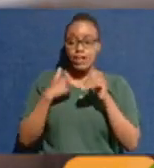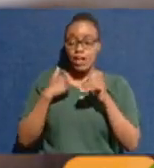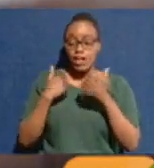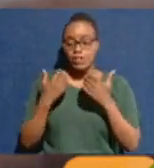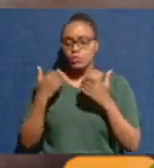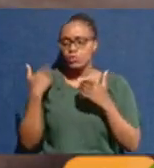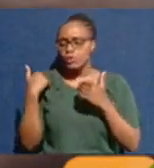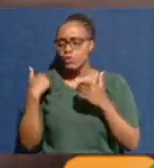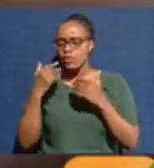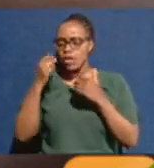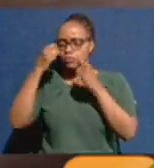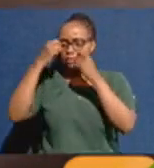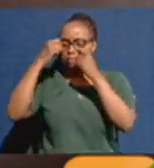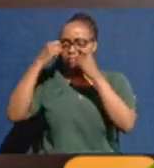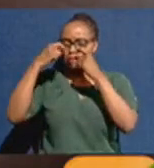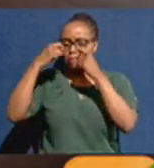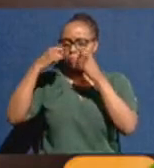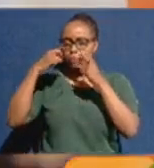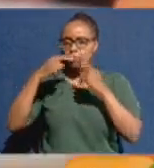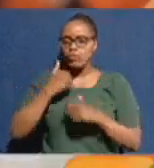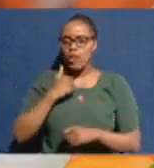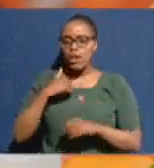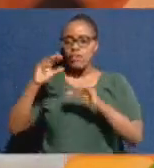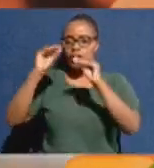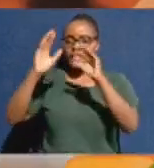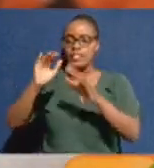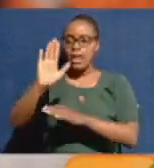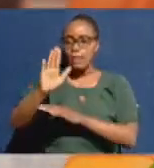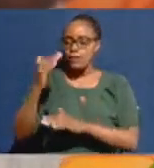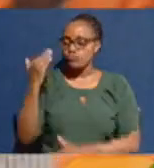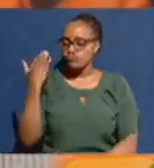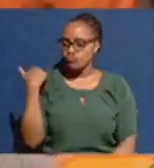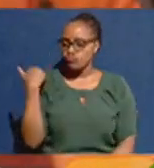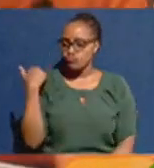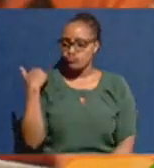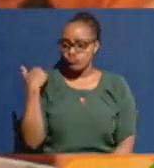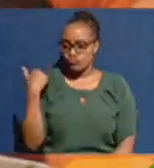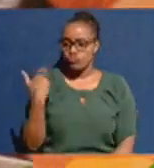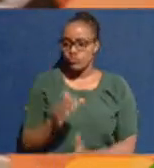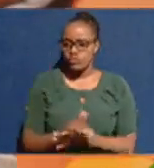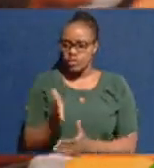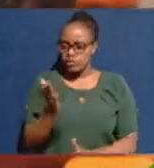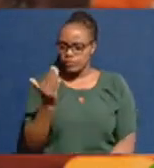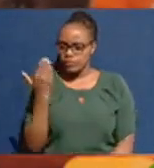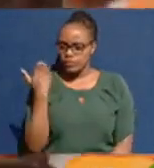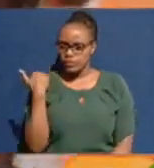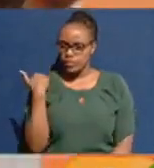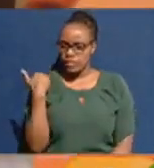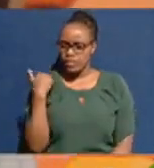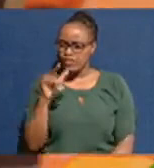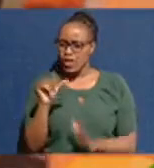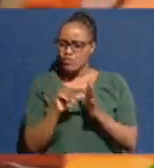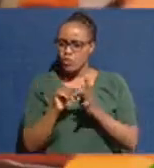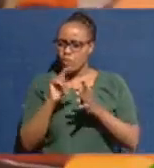the tip of his eye. His teacher wakes him up. Namka. Una shida gani